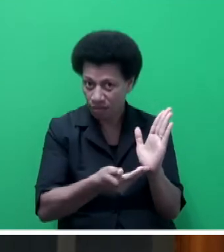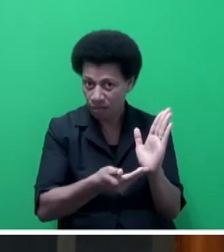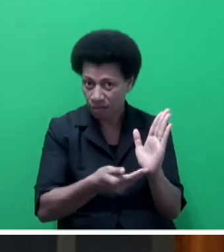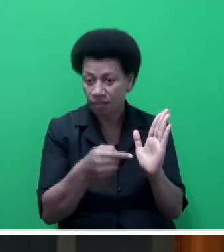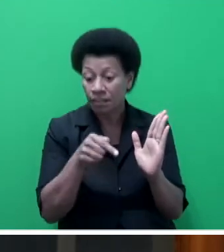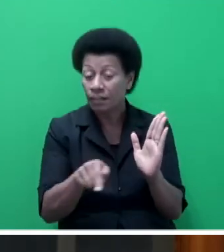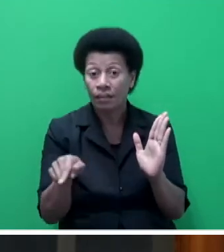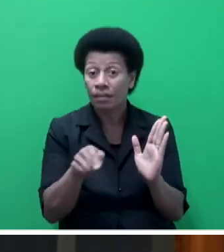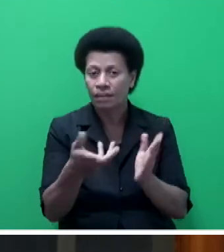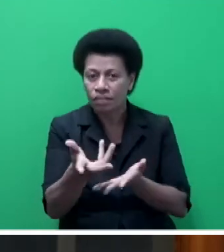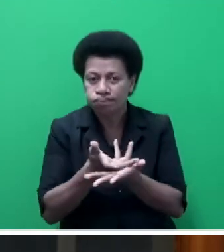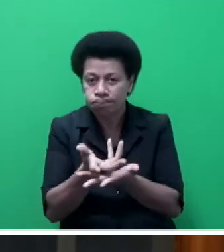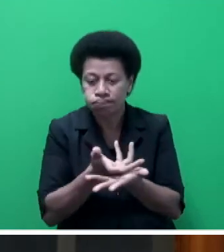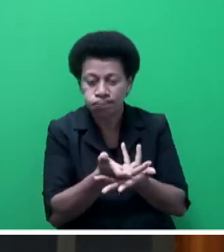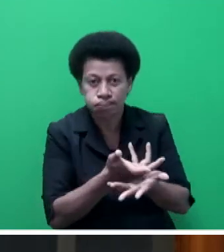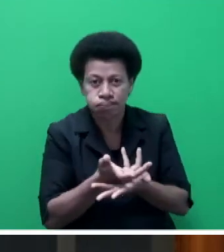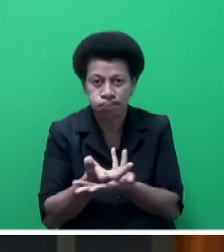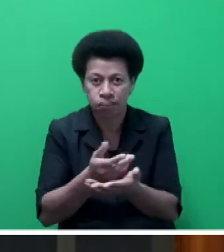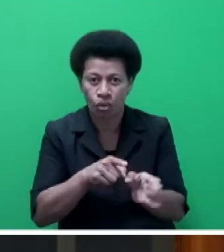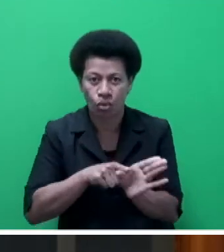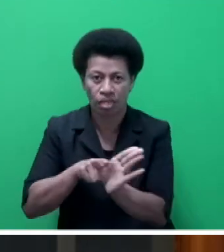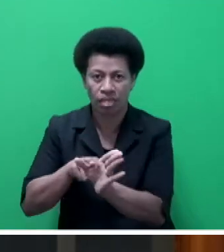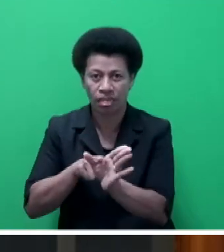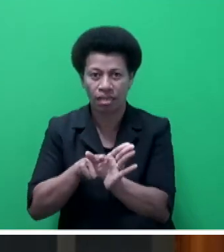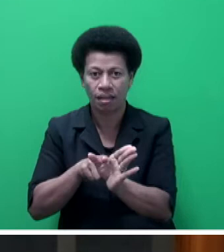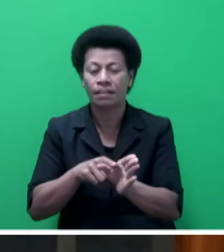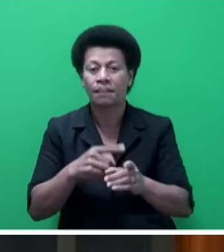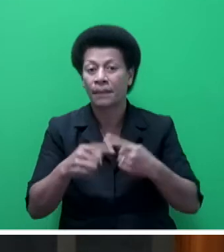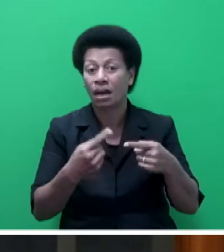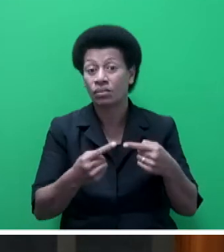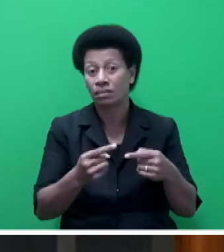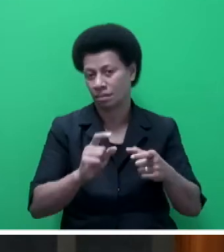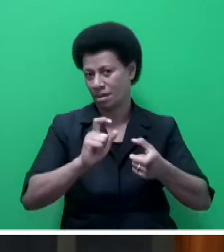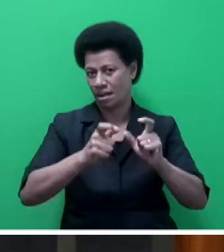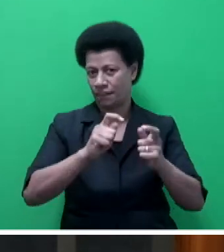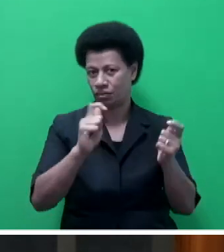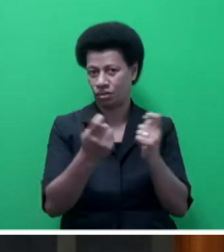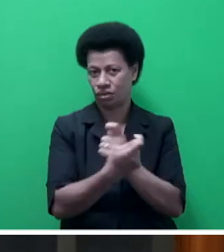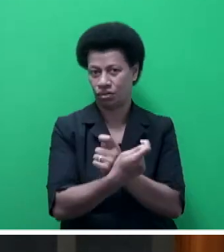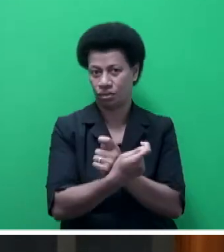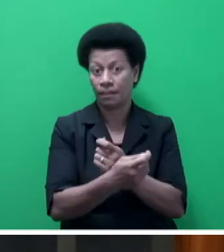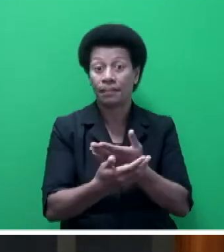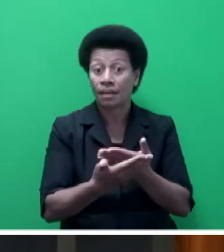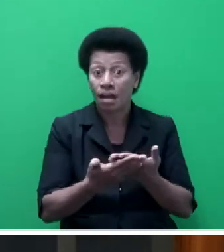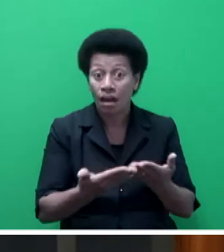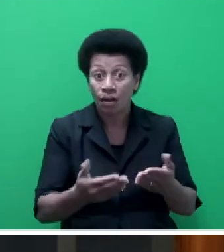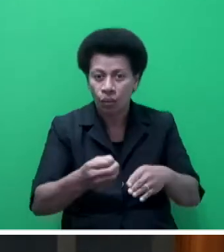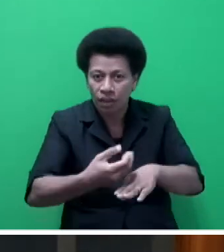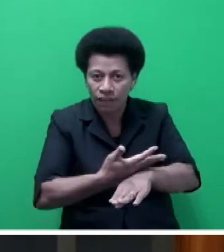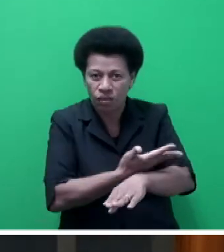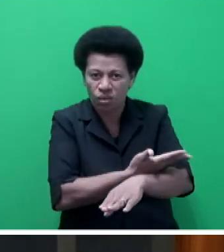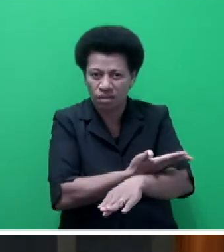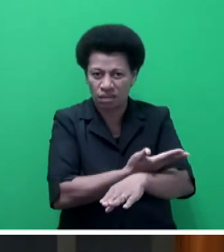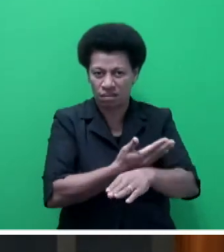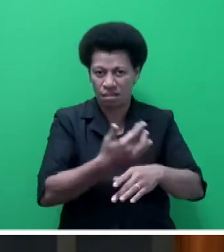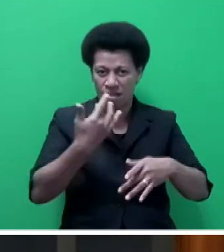active dialogue among the youths about climate change and how it impacts their lives and